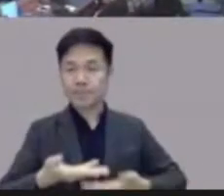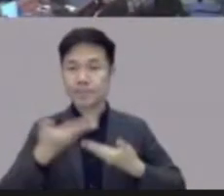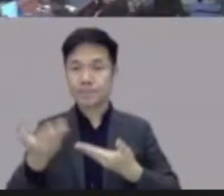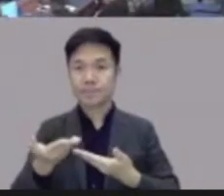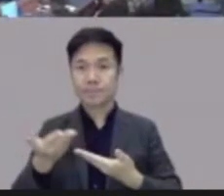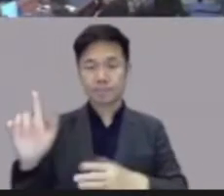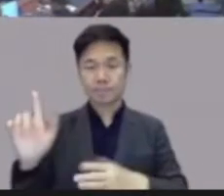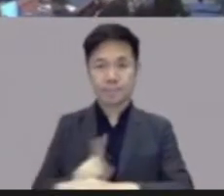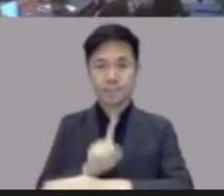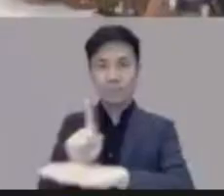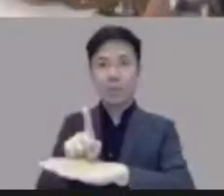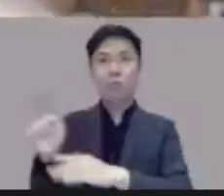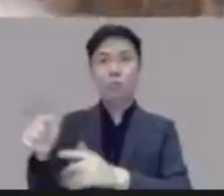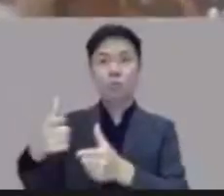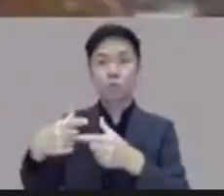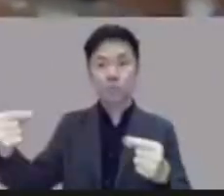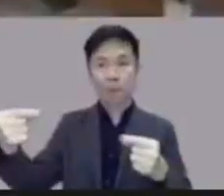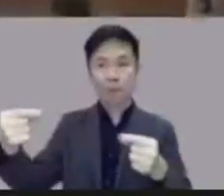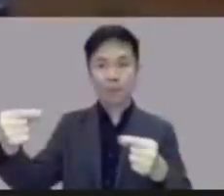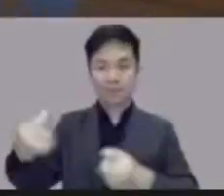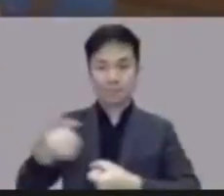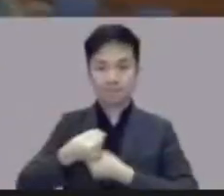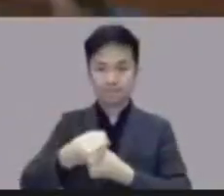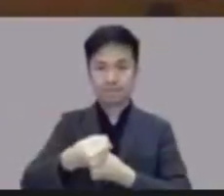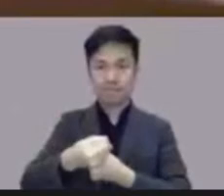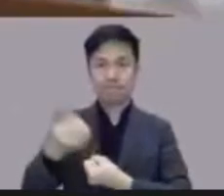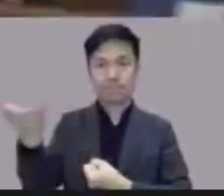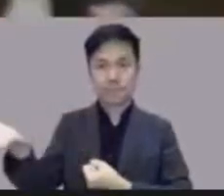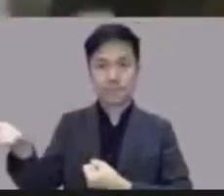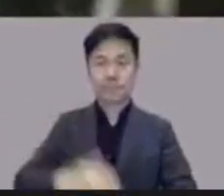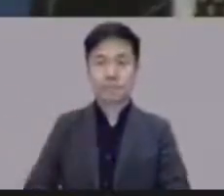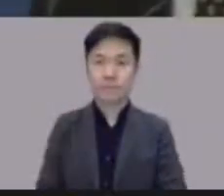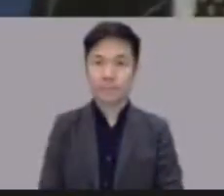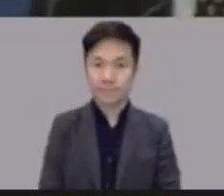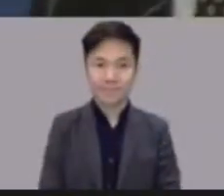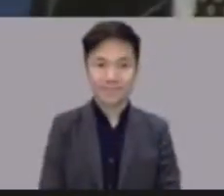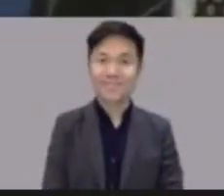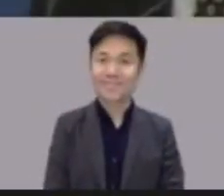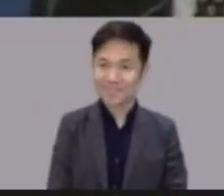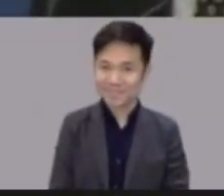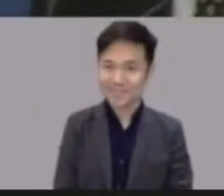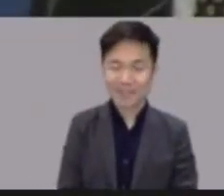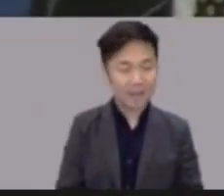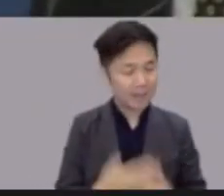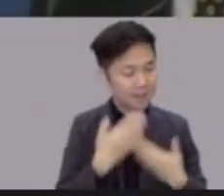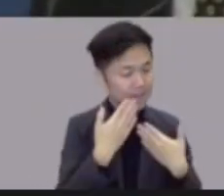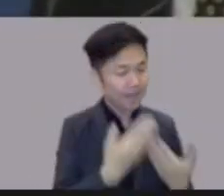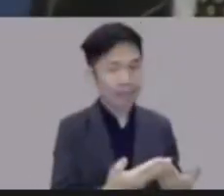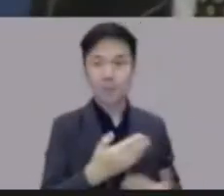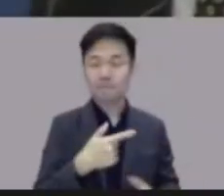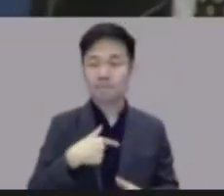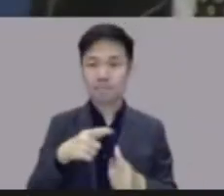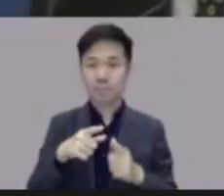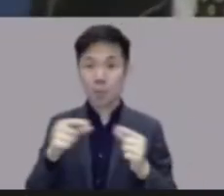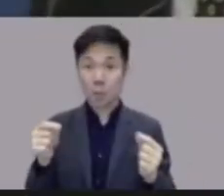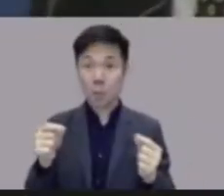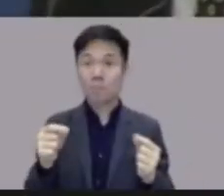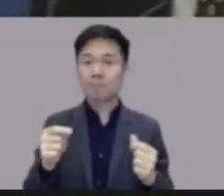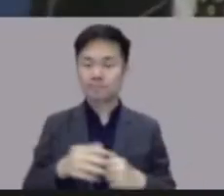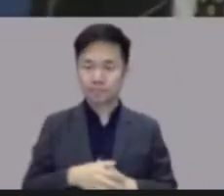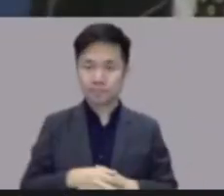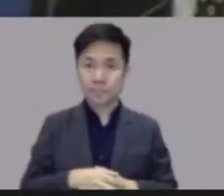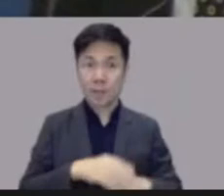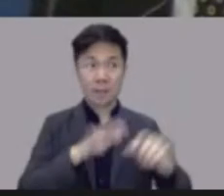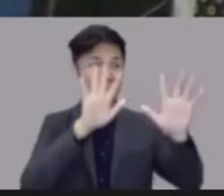of Japan you have the floor man thank you thank you Mr chair Japan regards climate change as one of the biggest